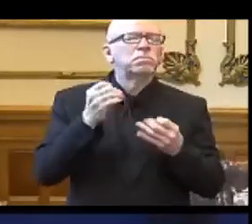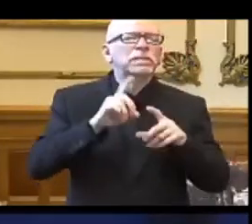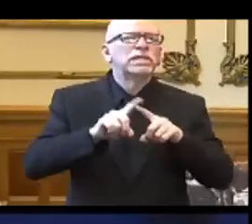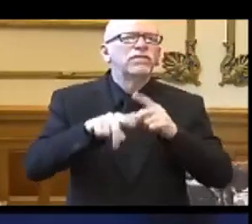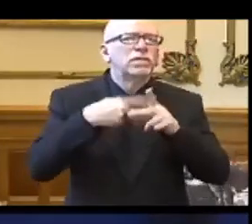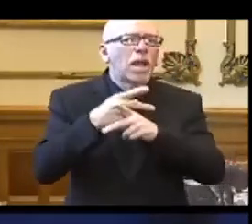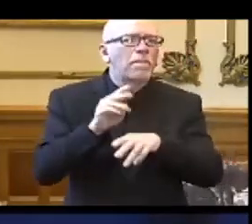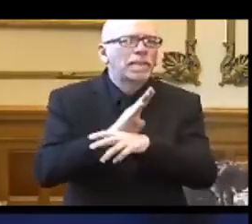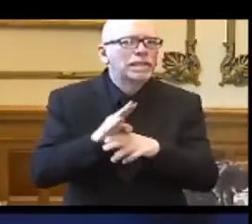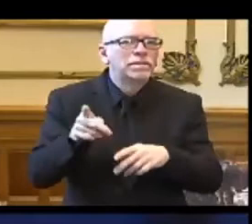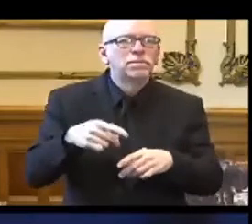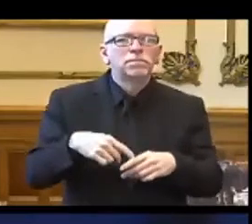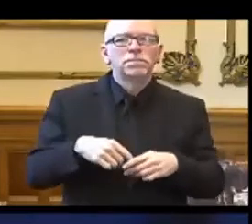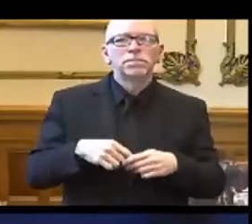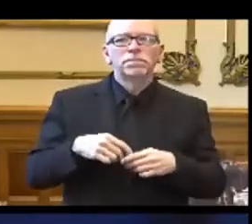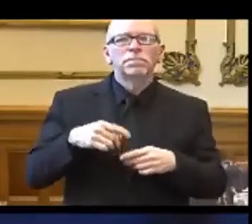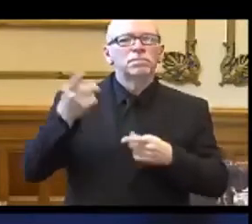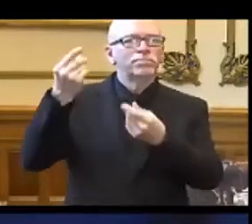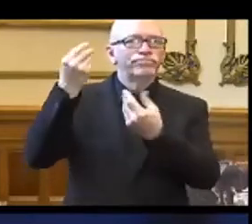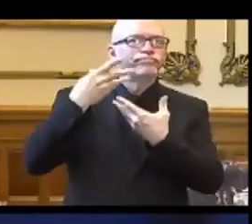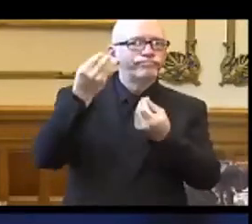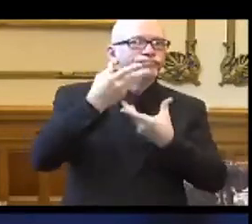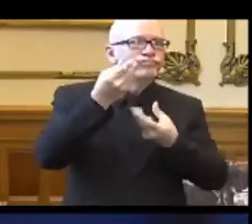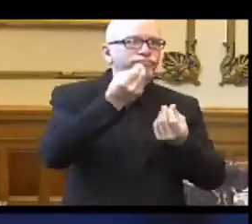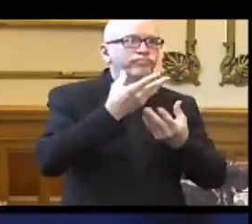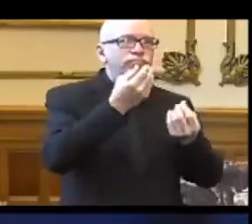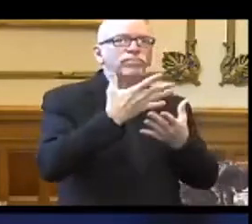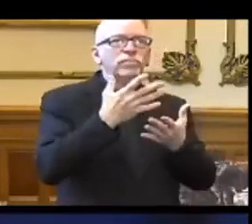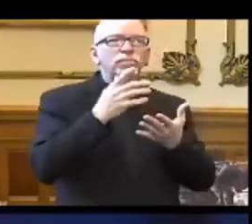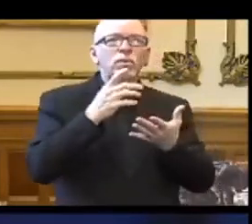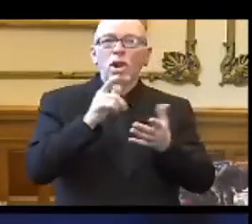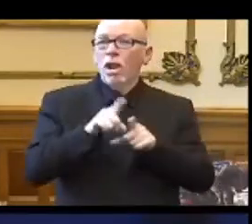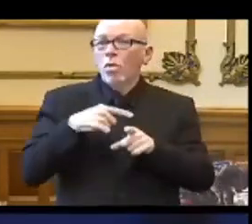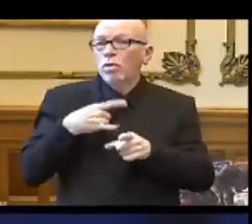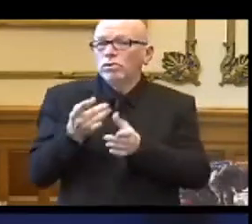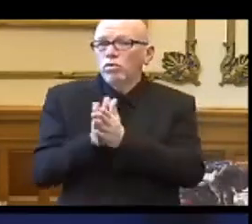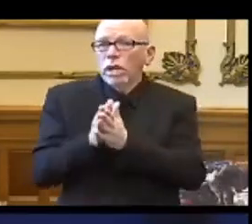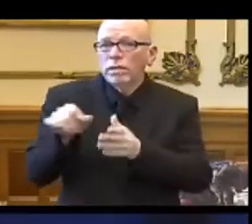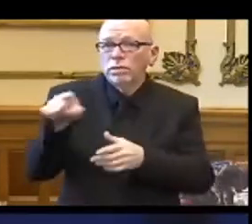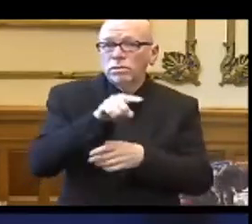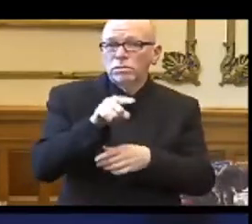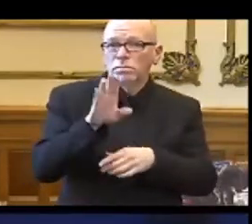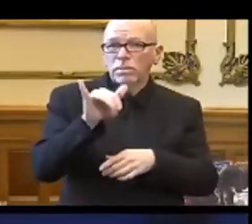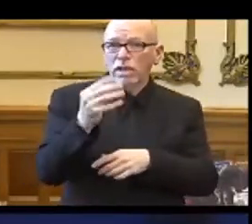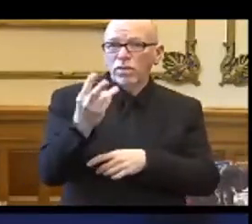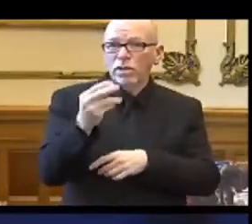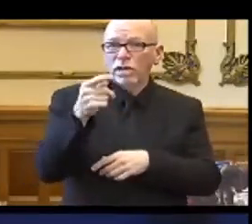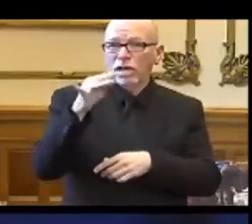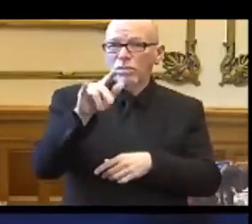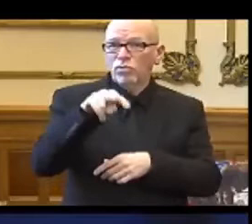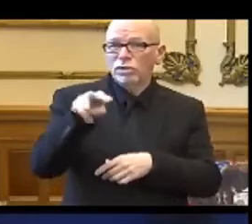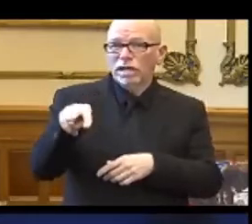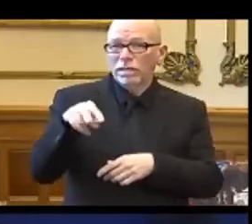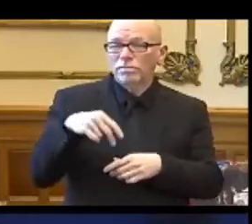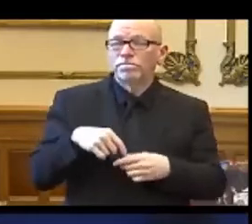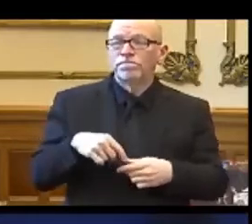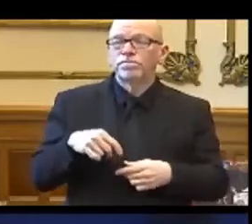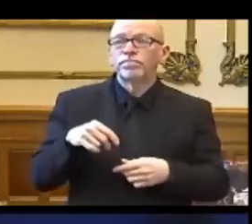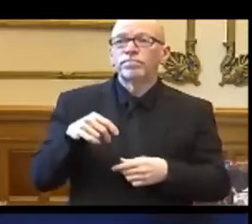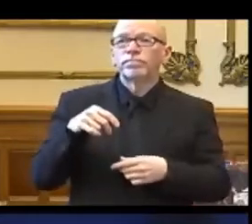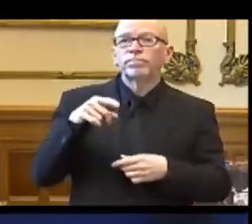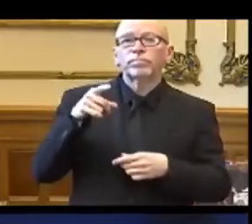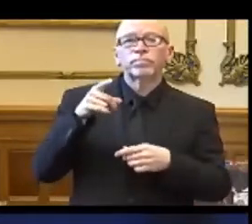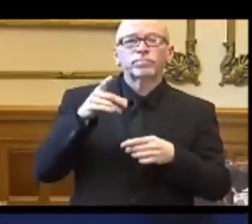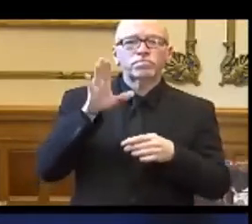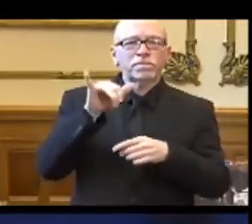business, supplying us with, as we requested by Wednesday, April 22nd, close of business